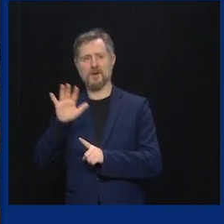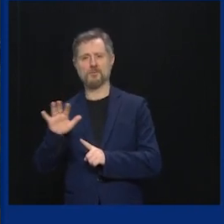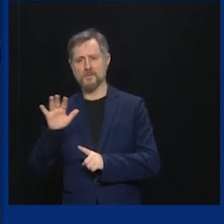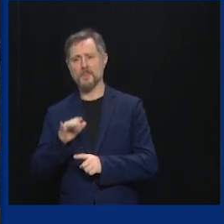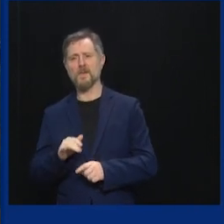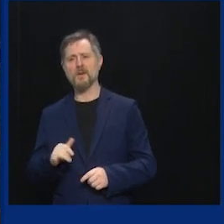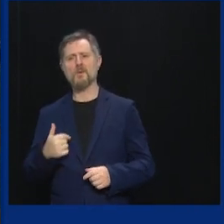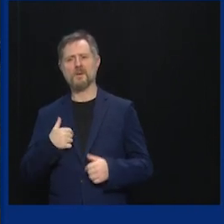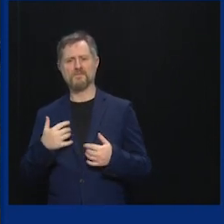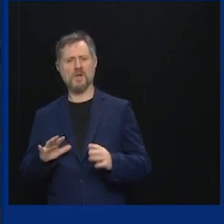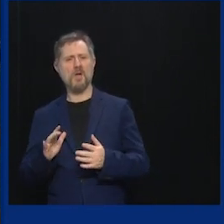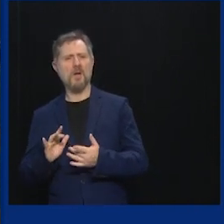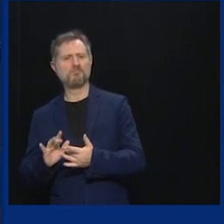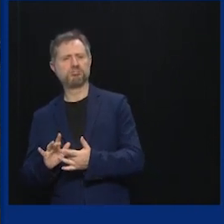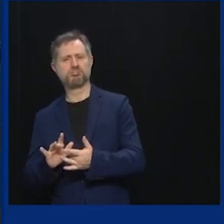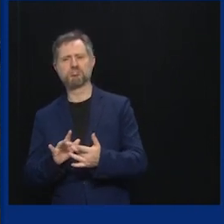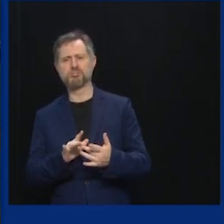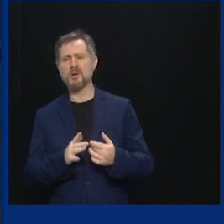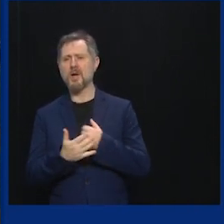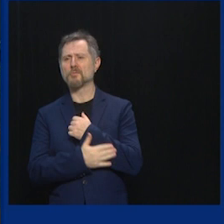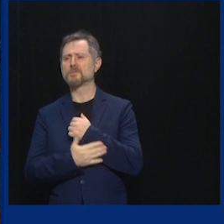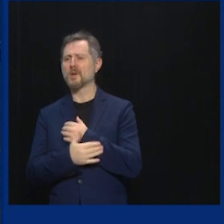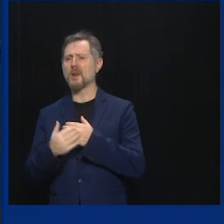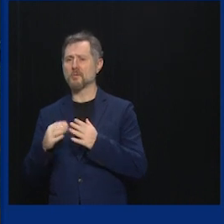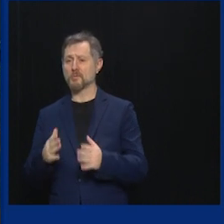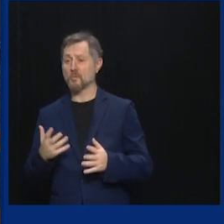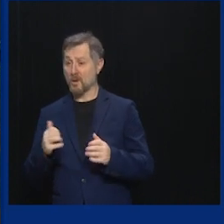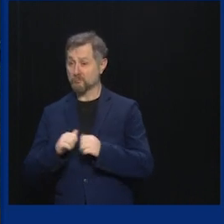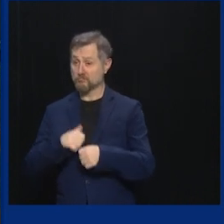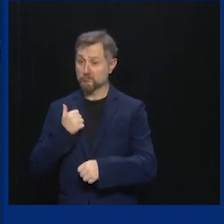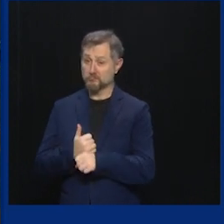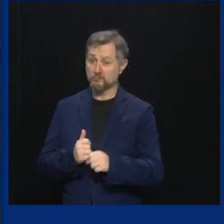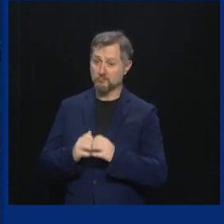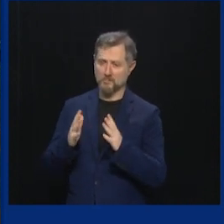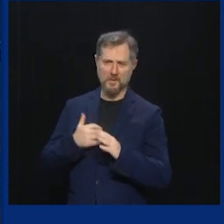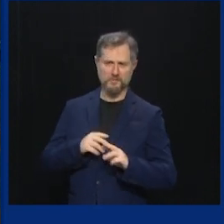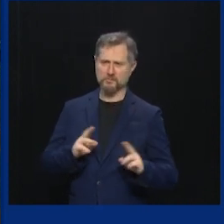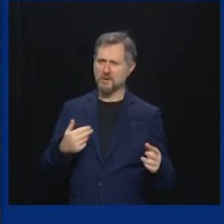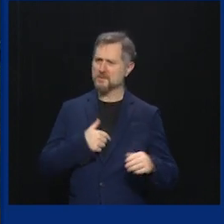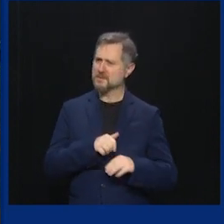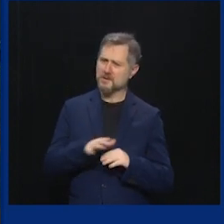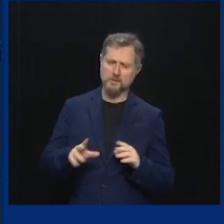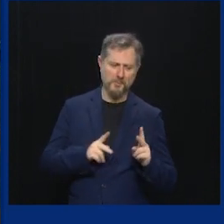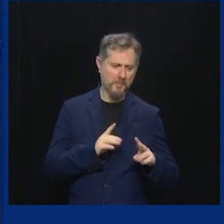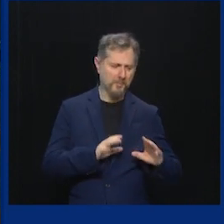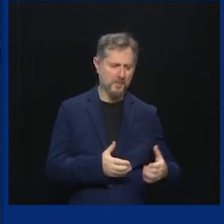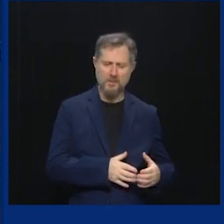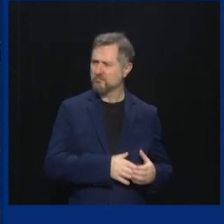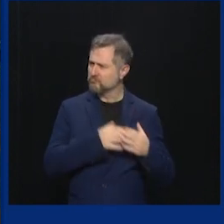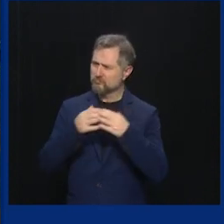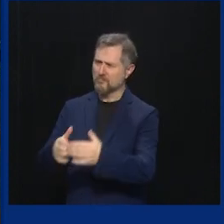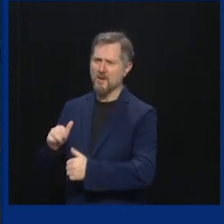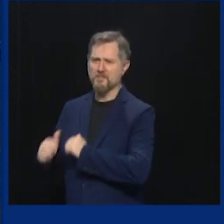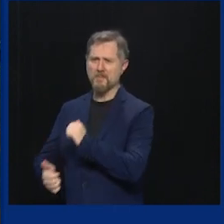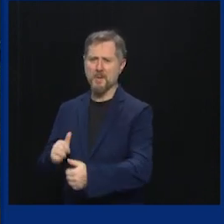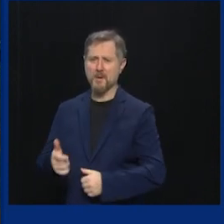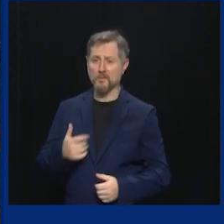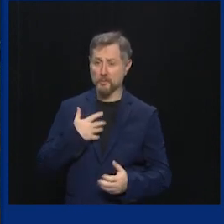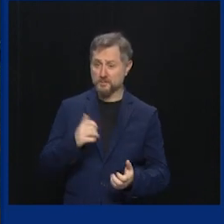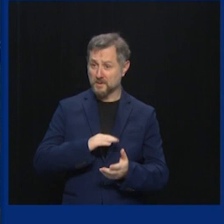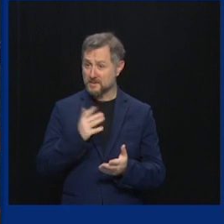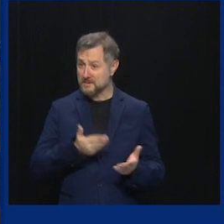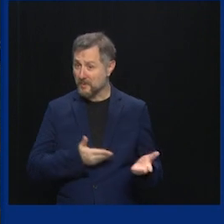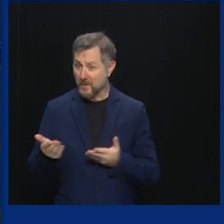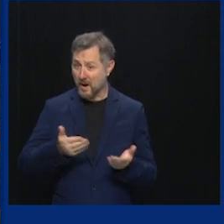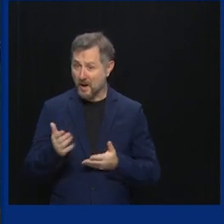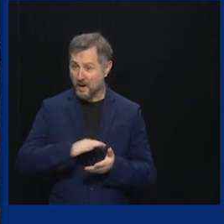We say to them, if you want a mass vac site, we'll do it. If you're already focused on this but you need more supplies, we'll do it. Tell us what you need.